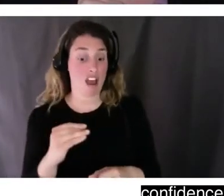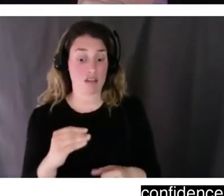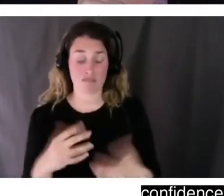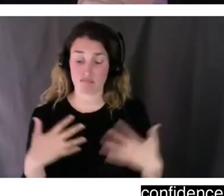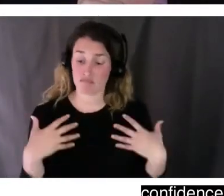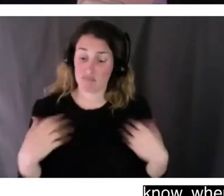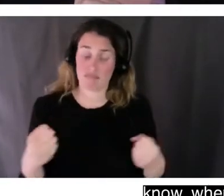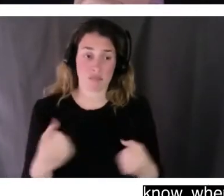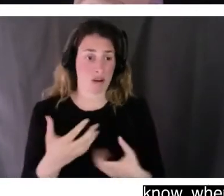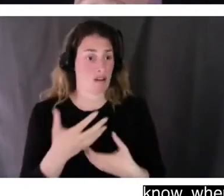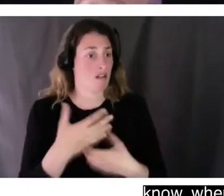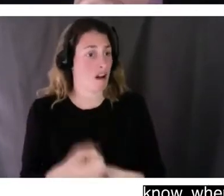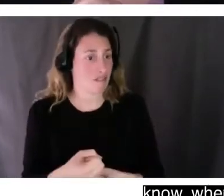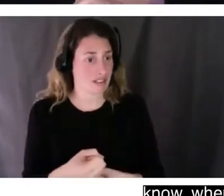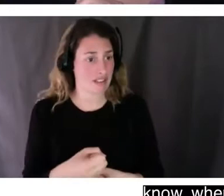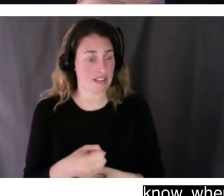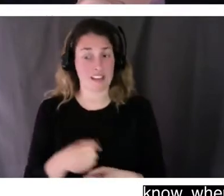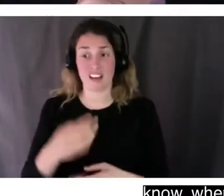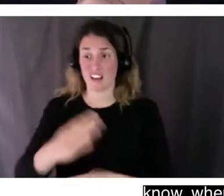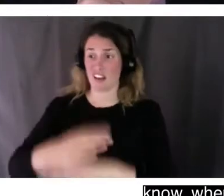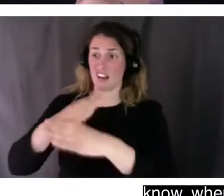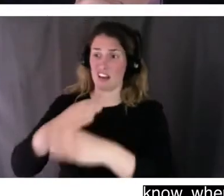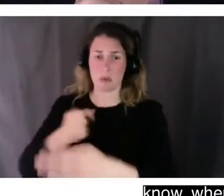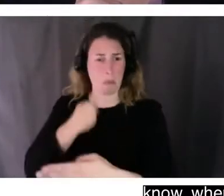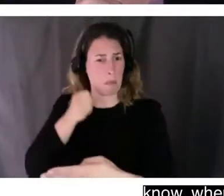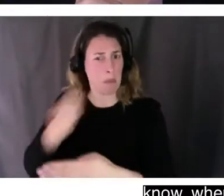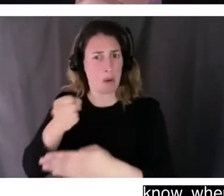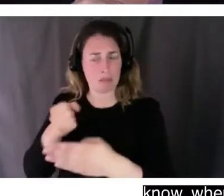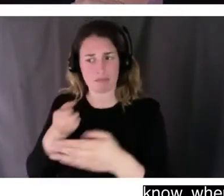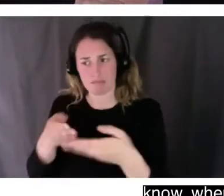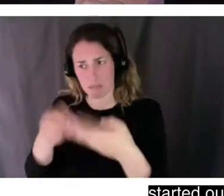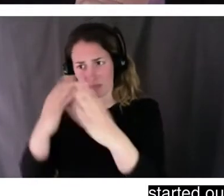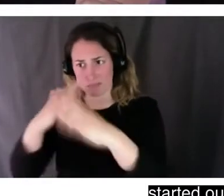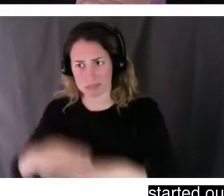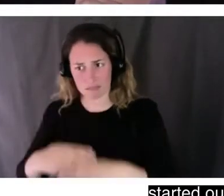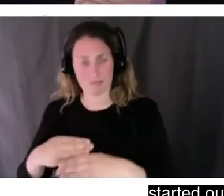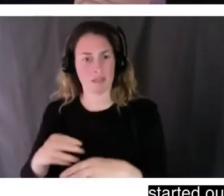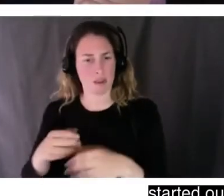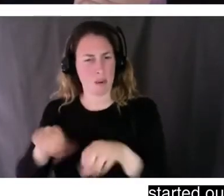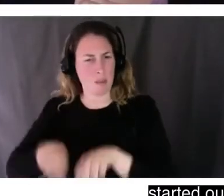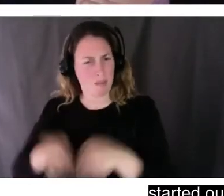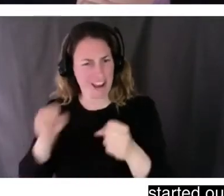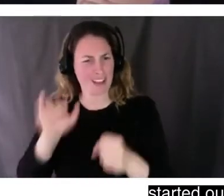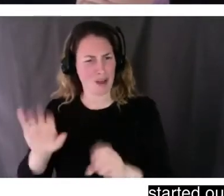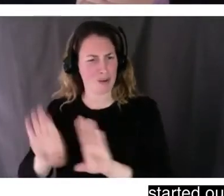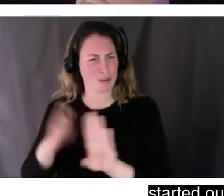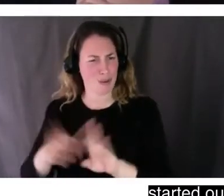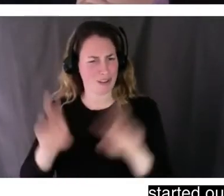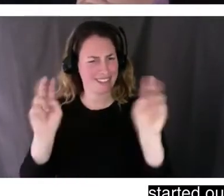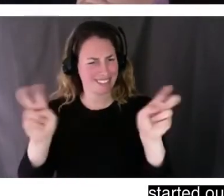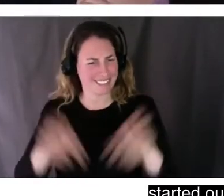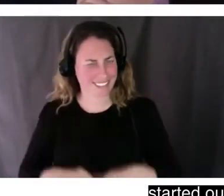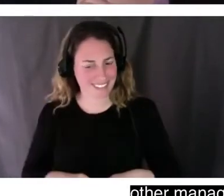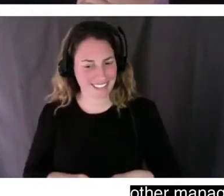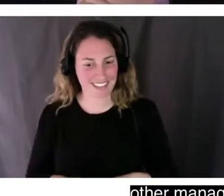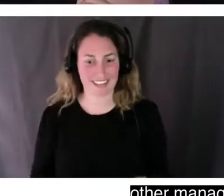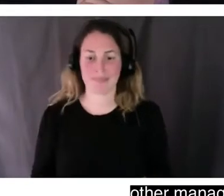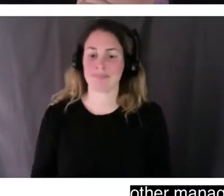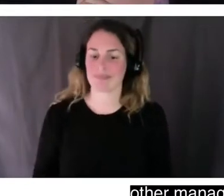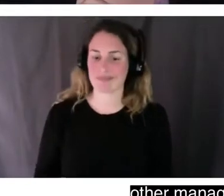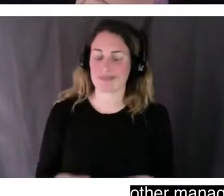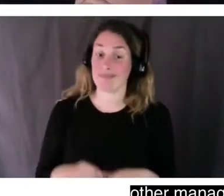breaking down doors, you know, when necessary. You know, I started out at a time when there was no